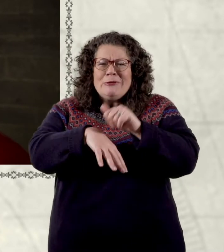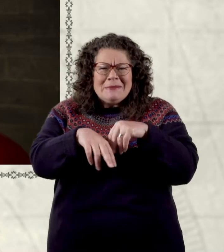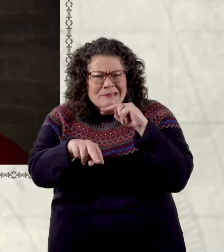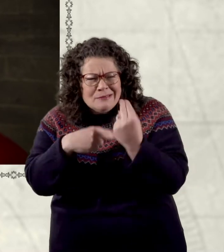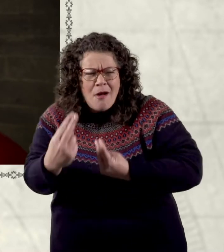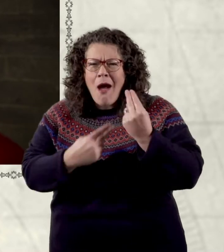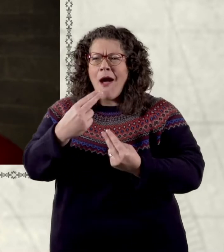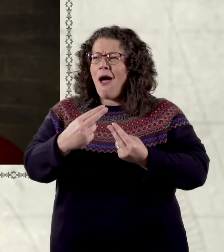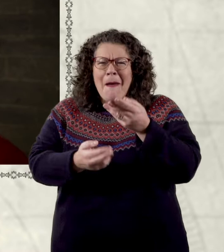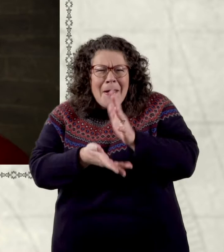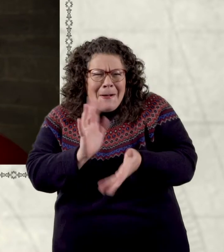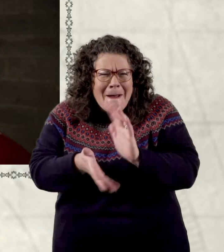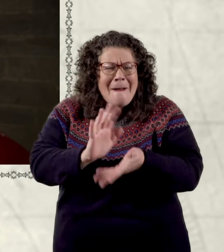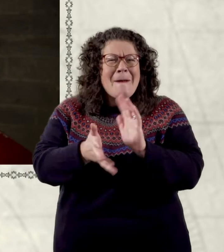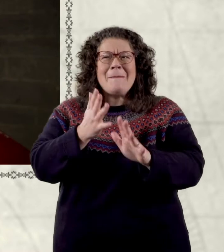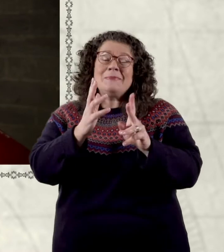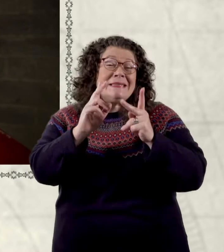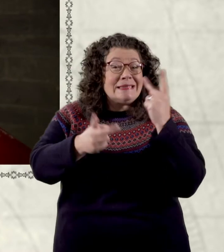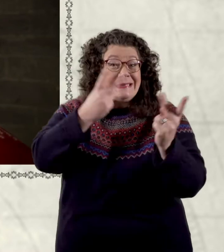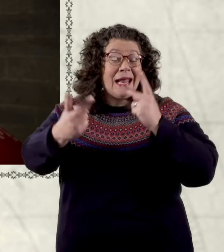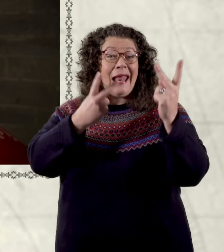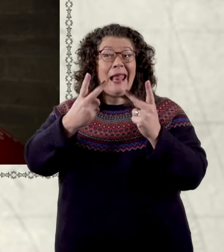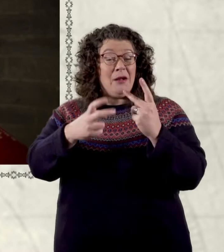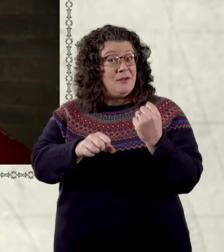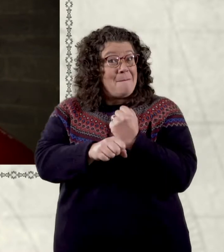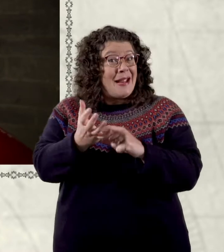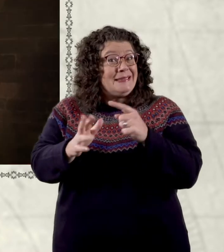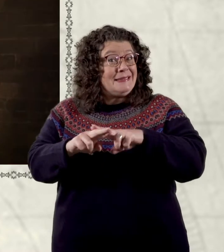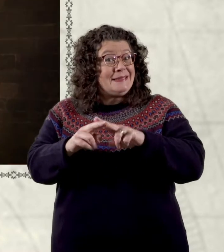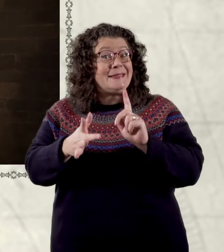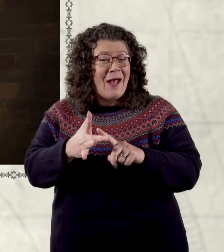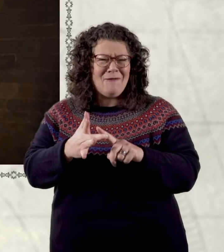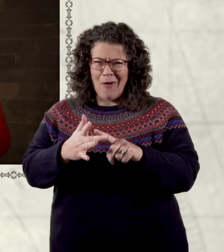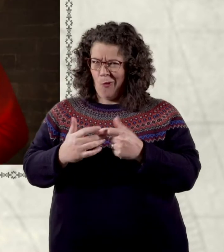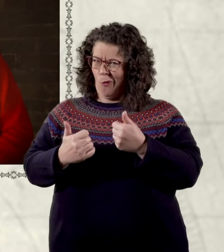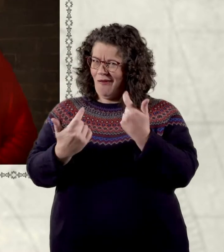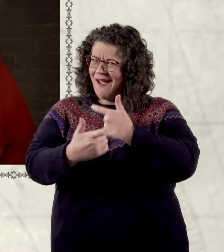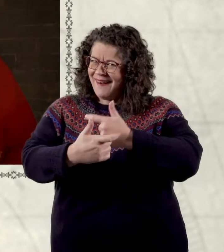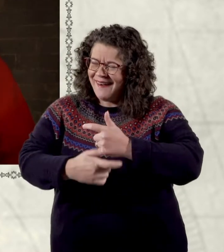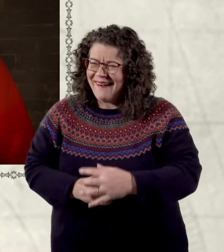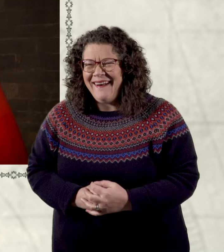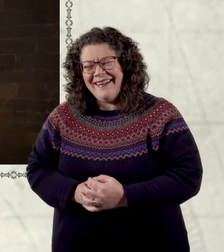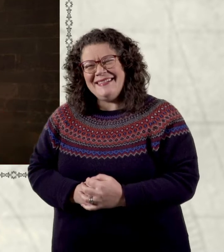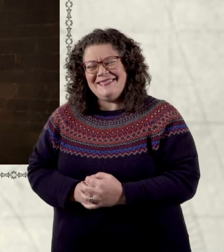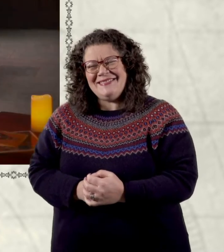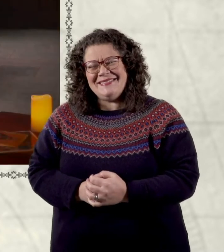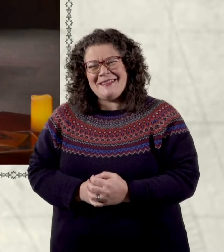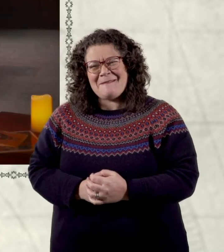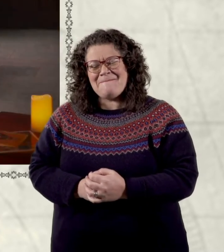then play games, sing songs, and make taffy. Now, that sounds like fun.